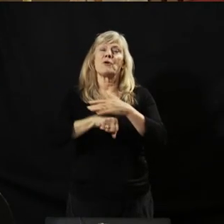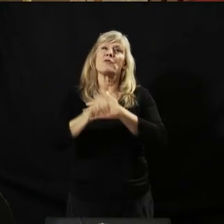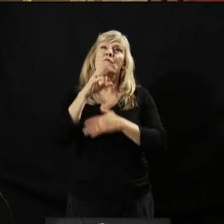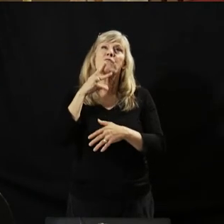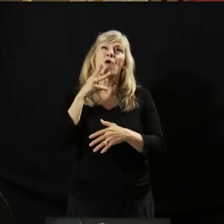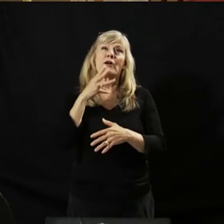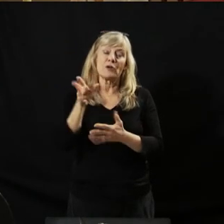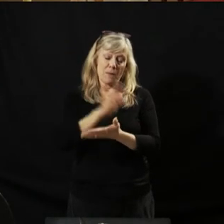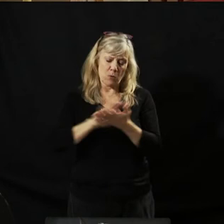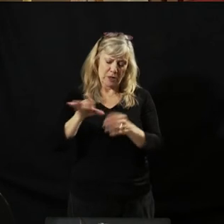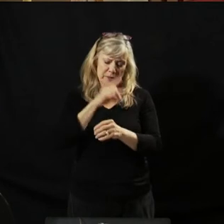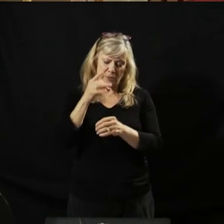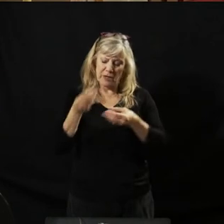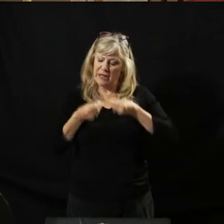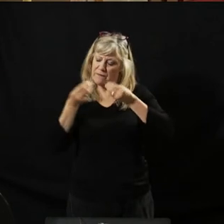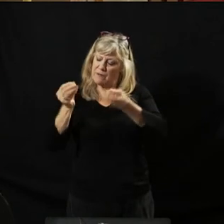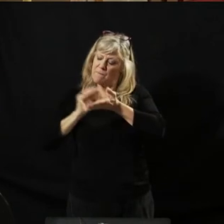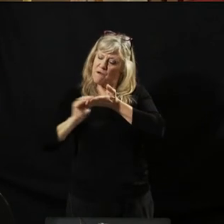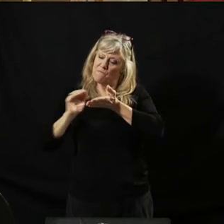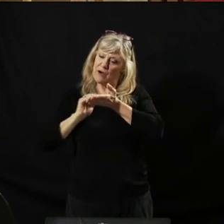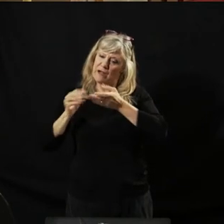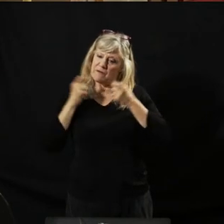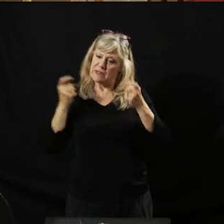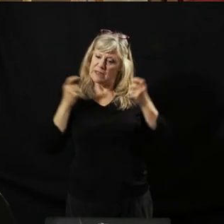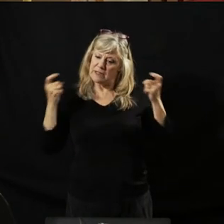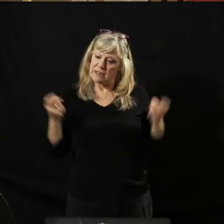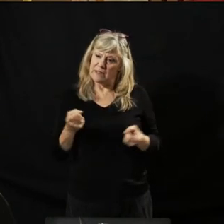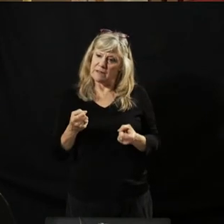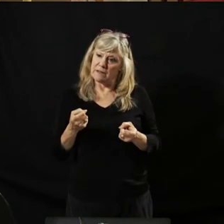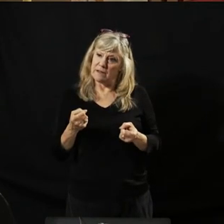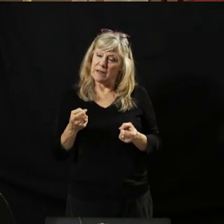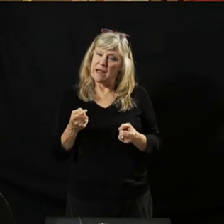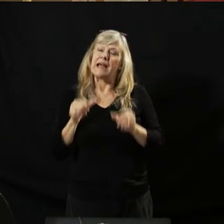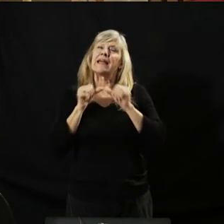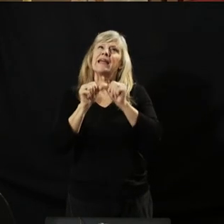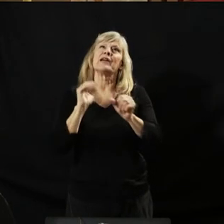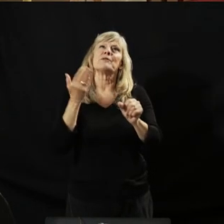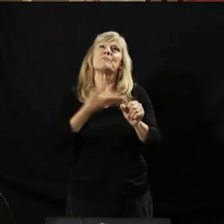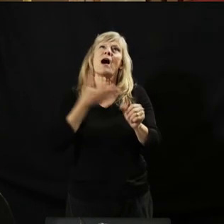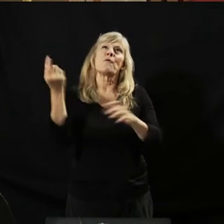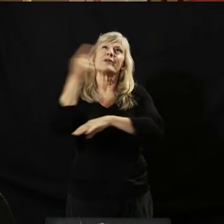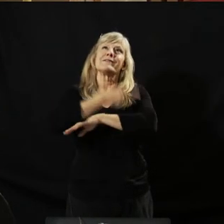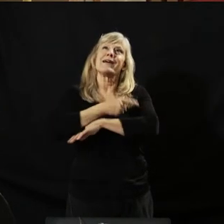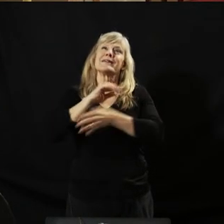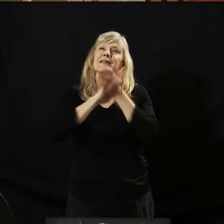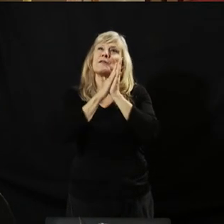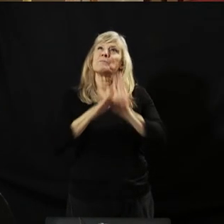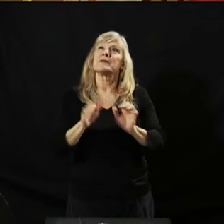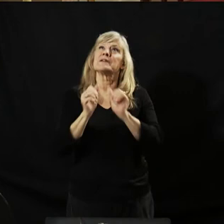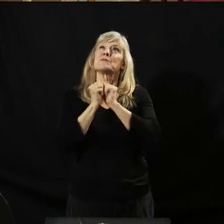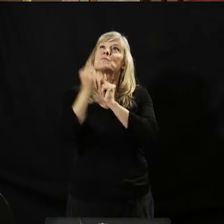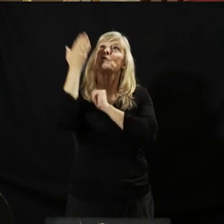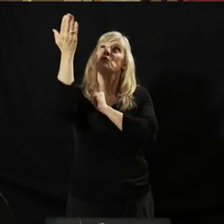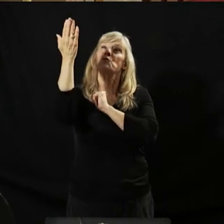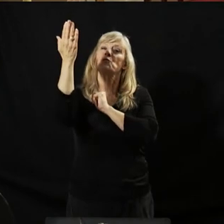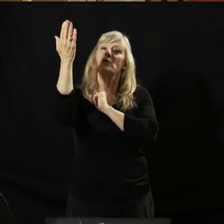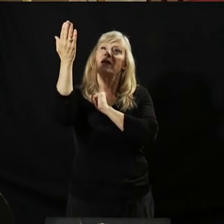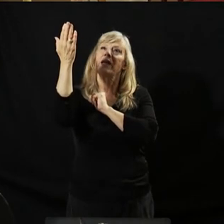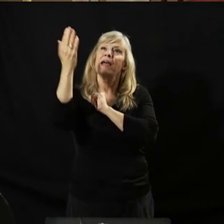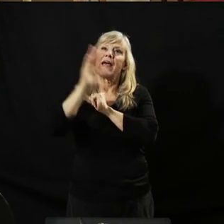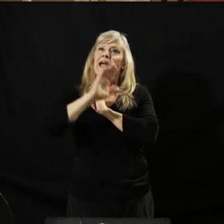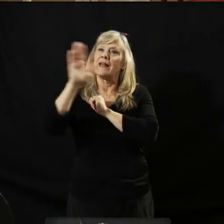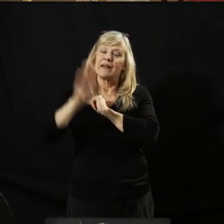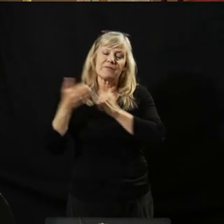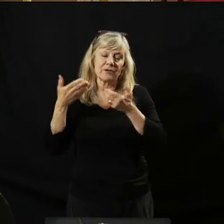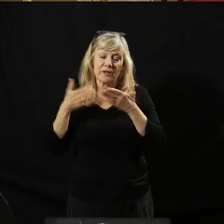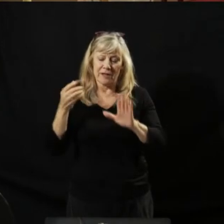forgiveness of all their sins. Order our days in your peace and command that we be delivered from eternal